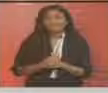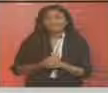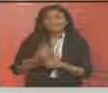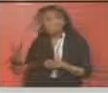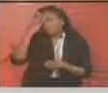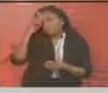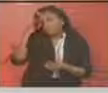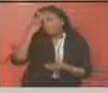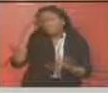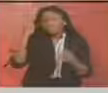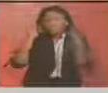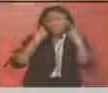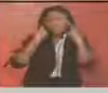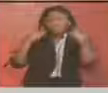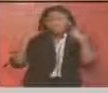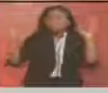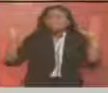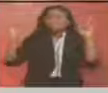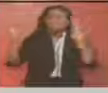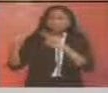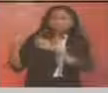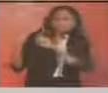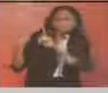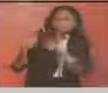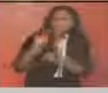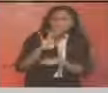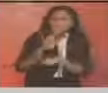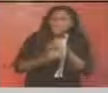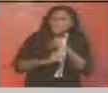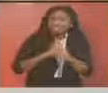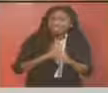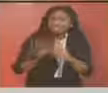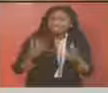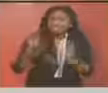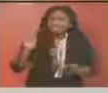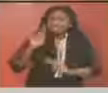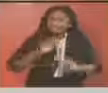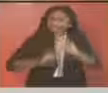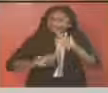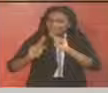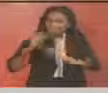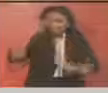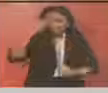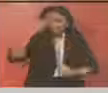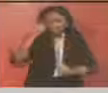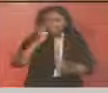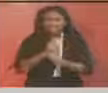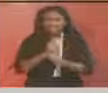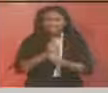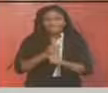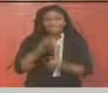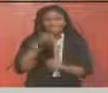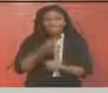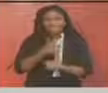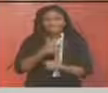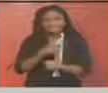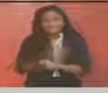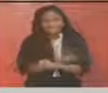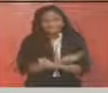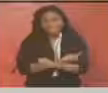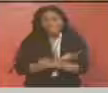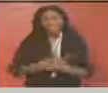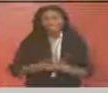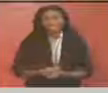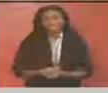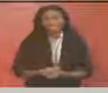of vaccinating people is that people must have trust in the vaccine. This